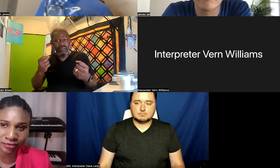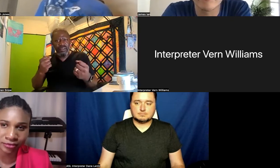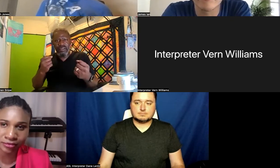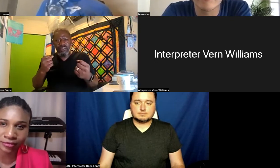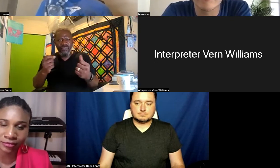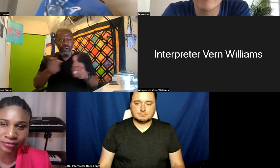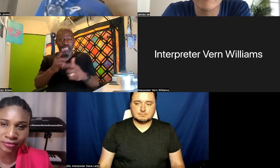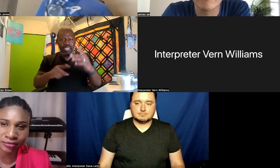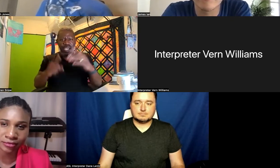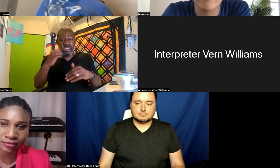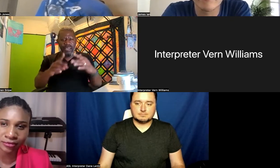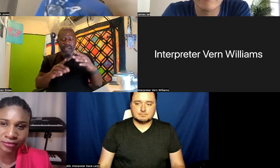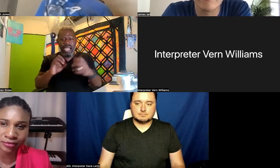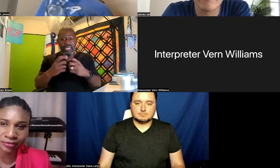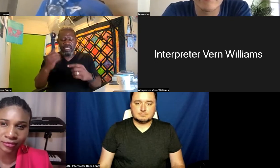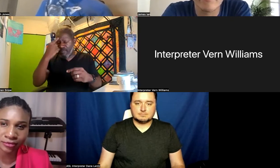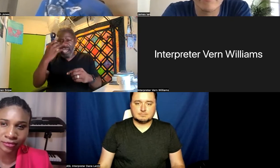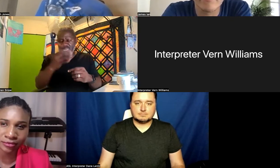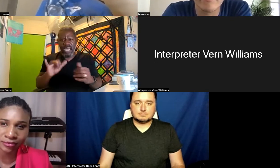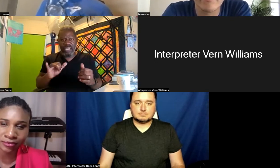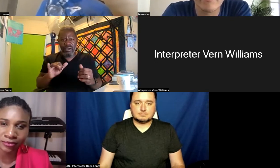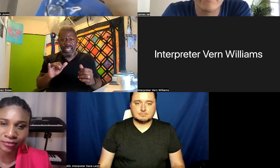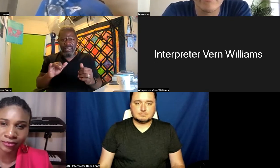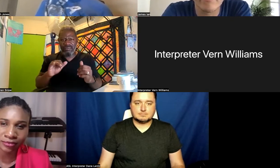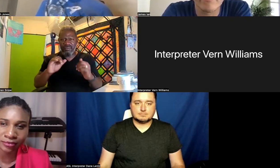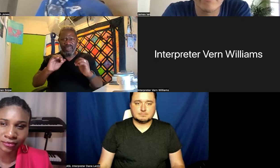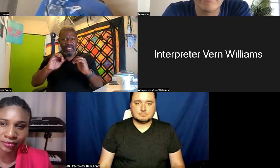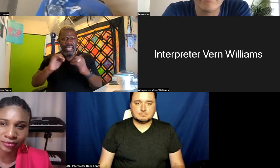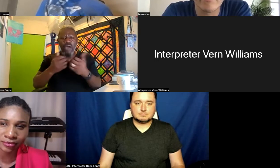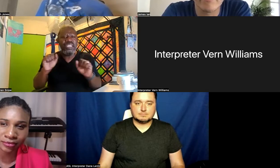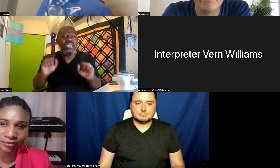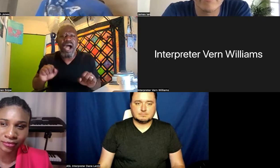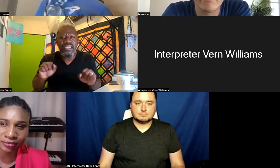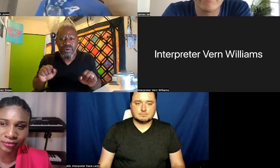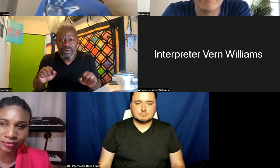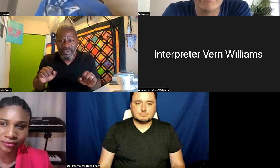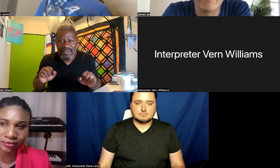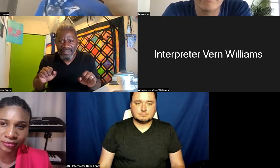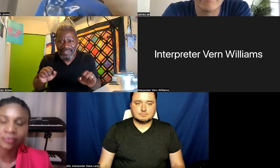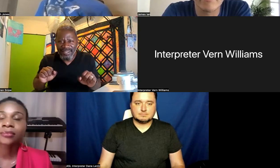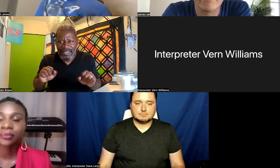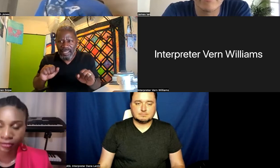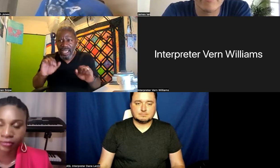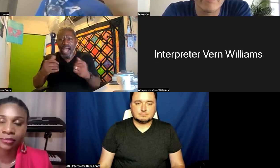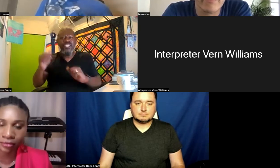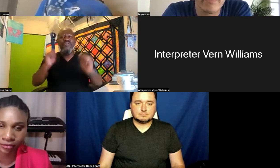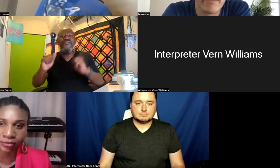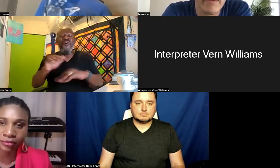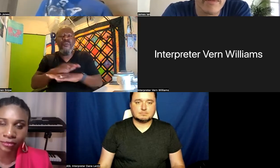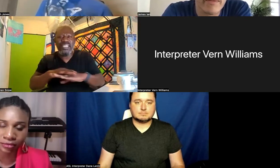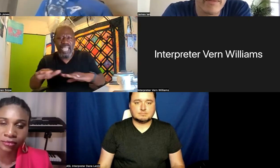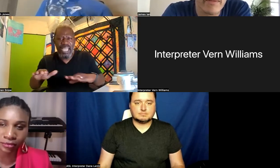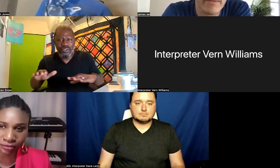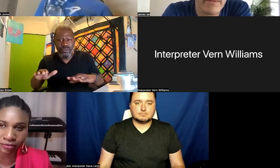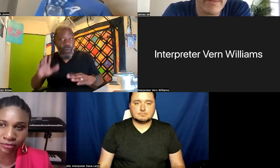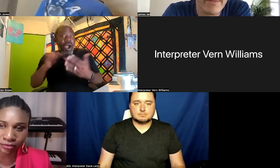sign, the first thing coming to their mind is like, okay, how is this possible? How can you perform